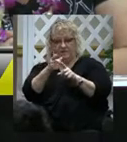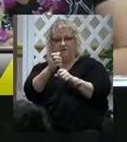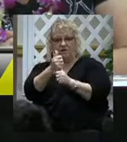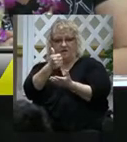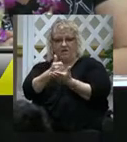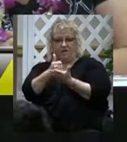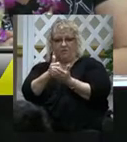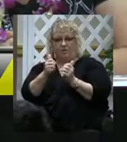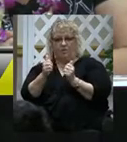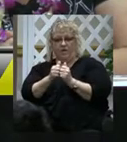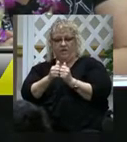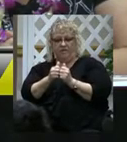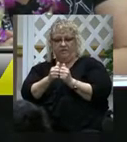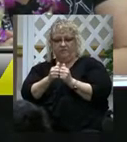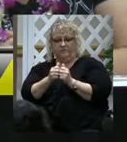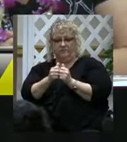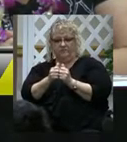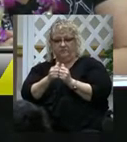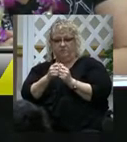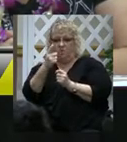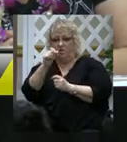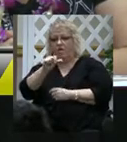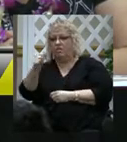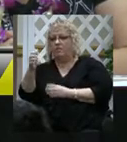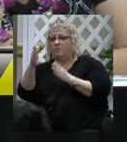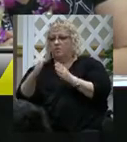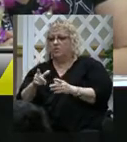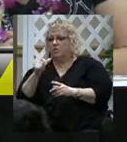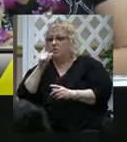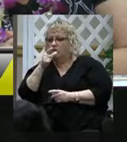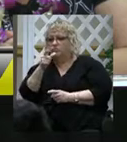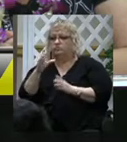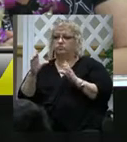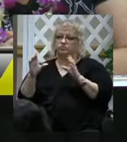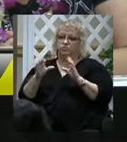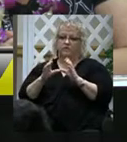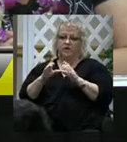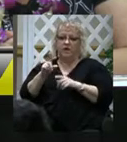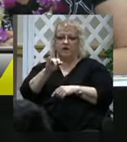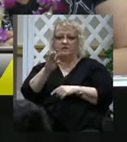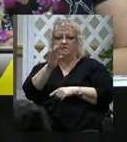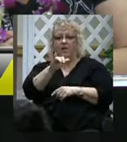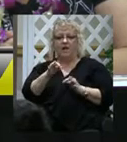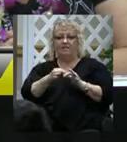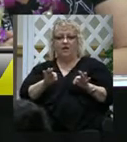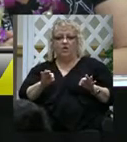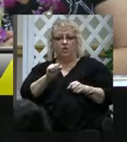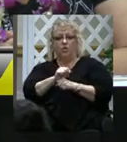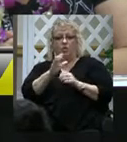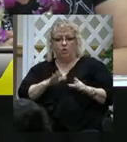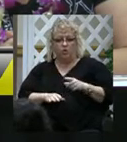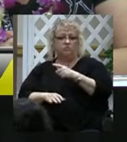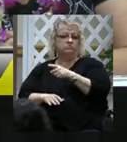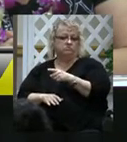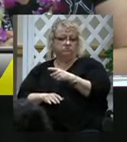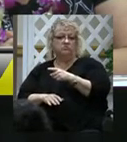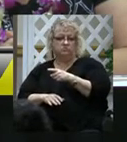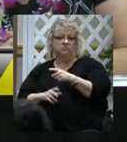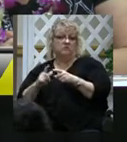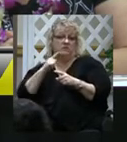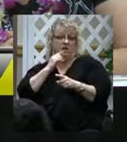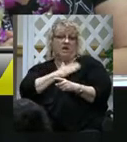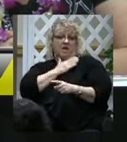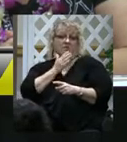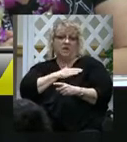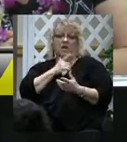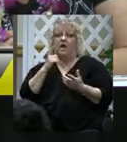help through one of the persons there who's certified as a bilingual employee, and he was very happy.